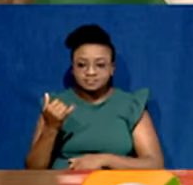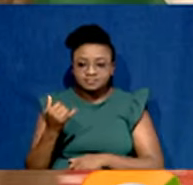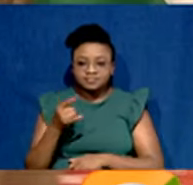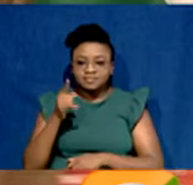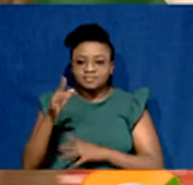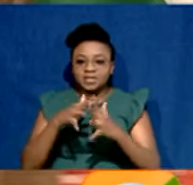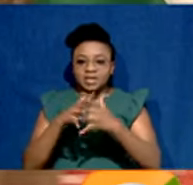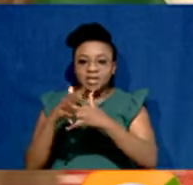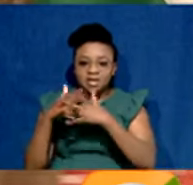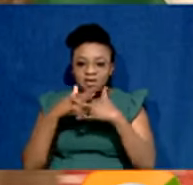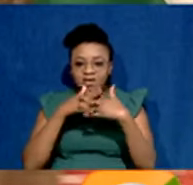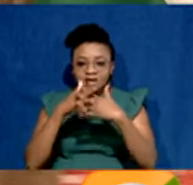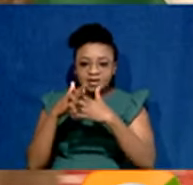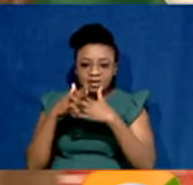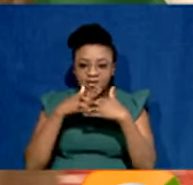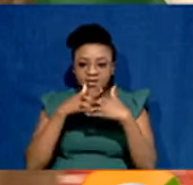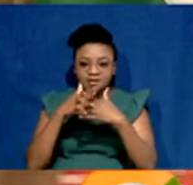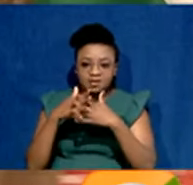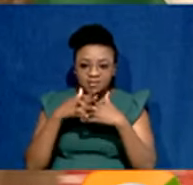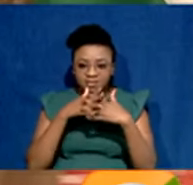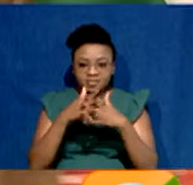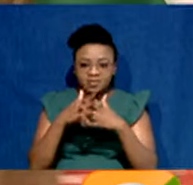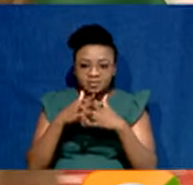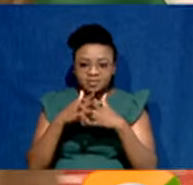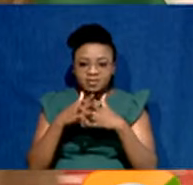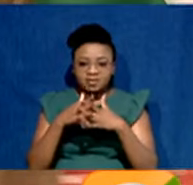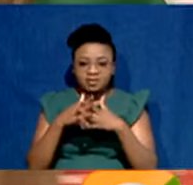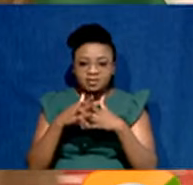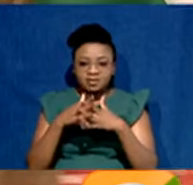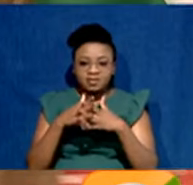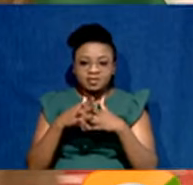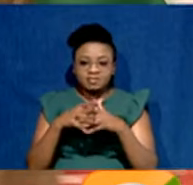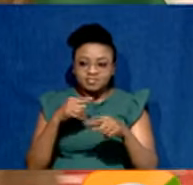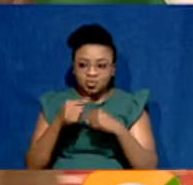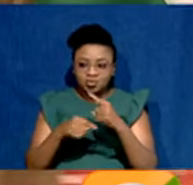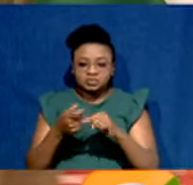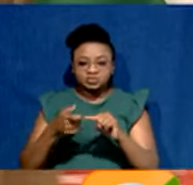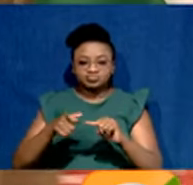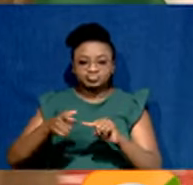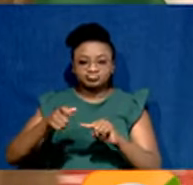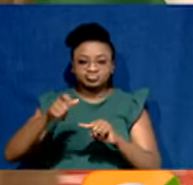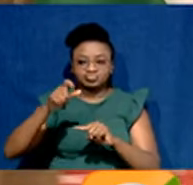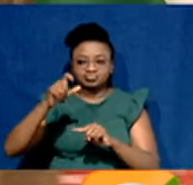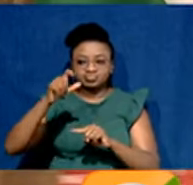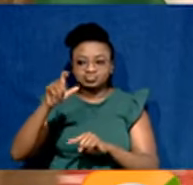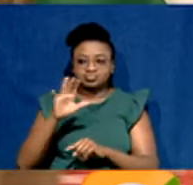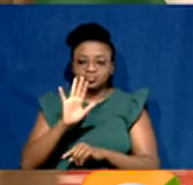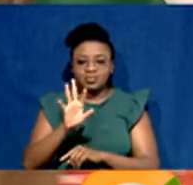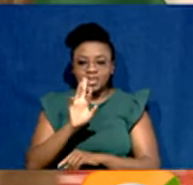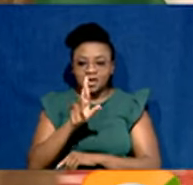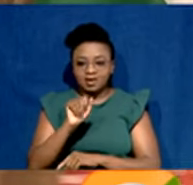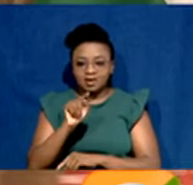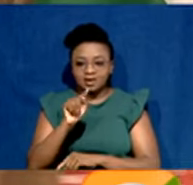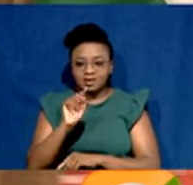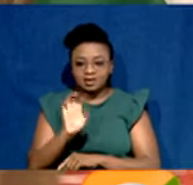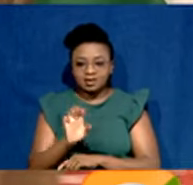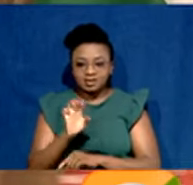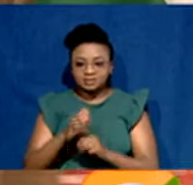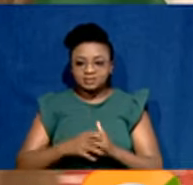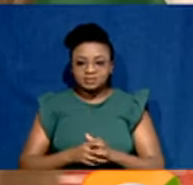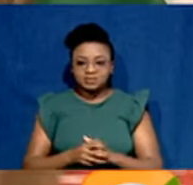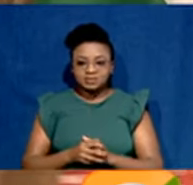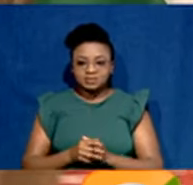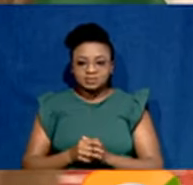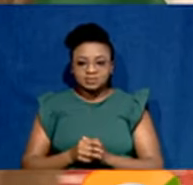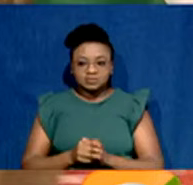US Fed kept on increasing their interest rates. And you know